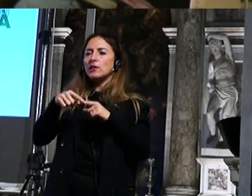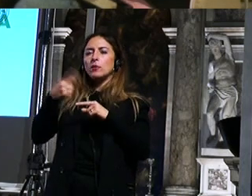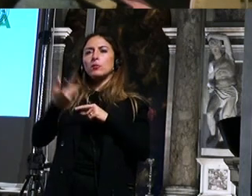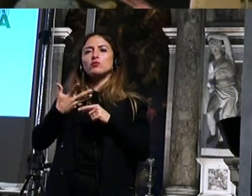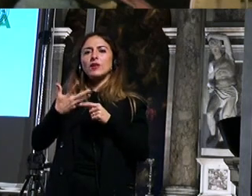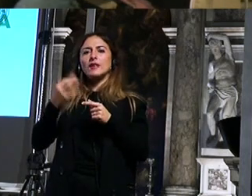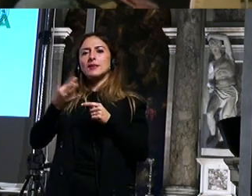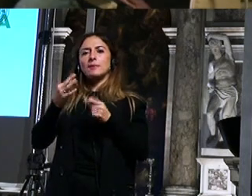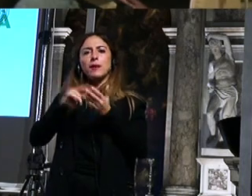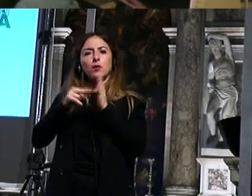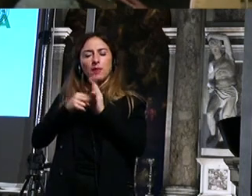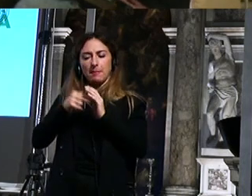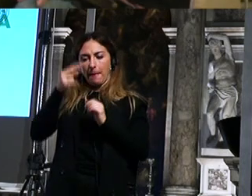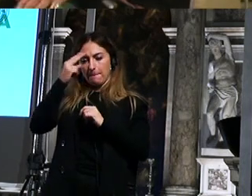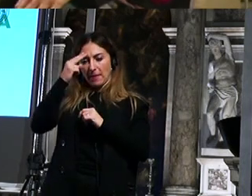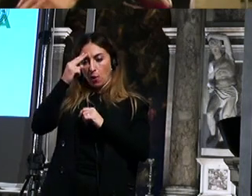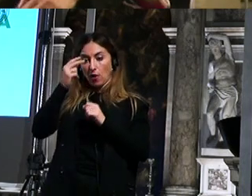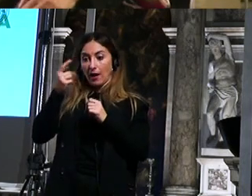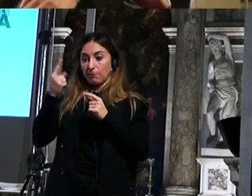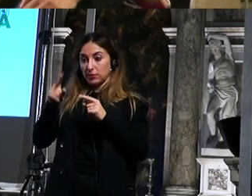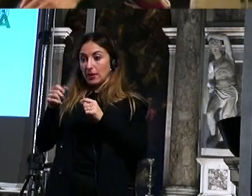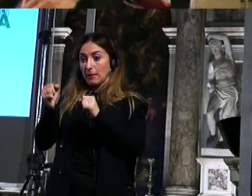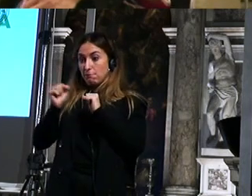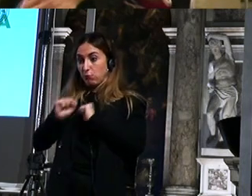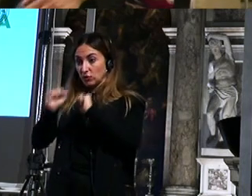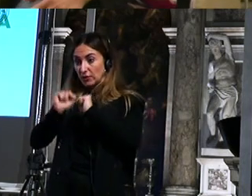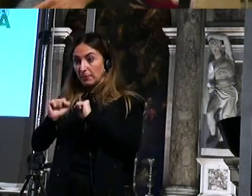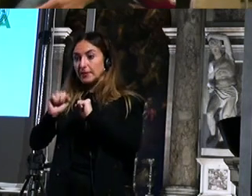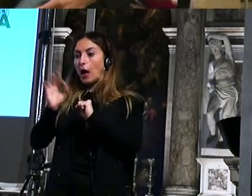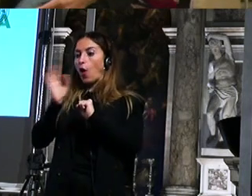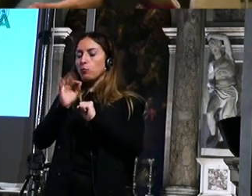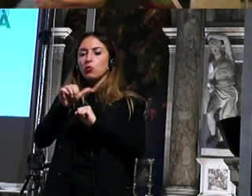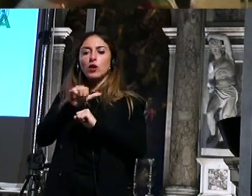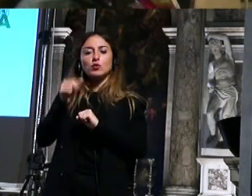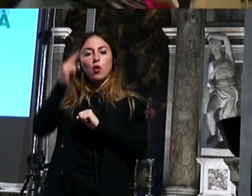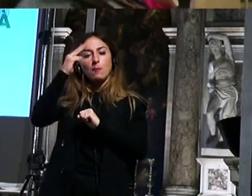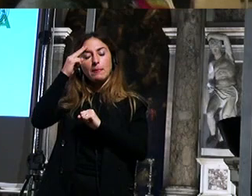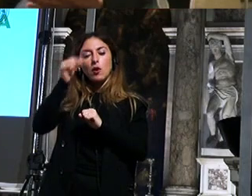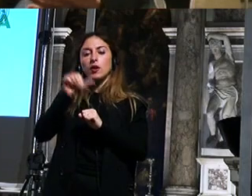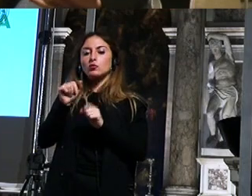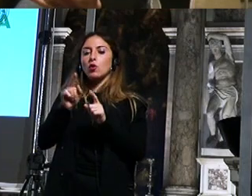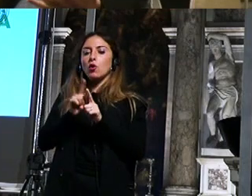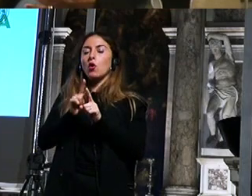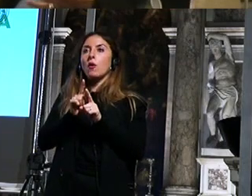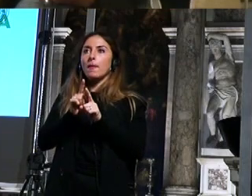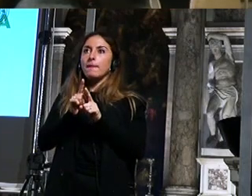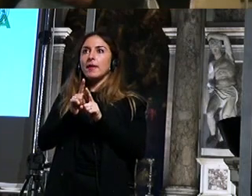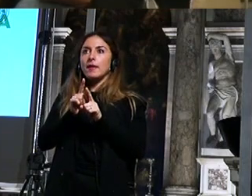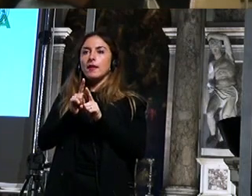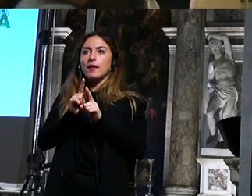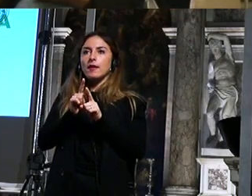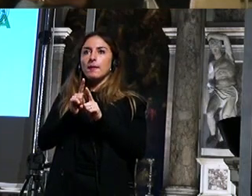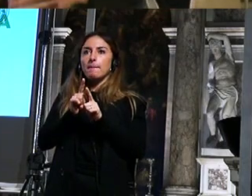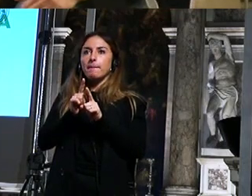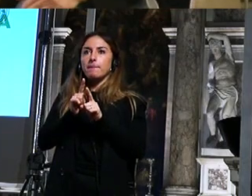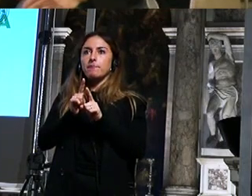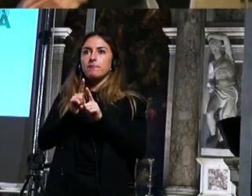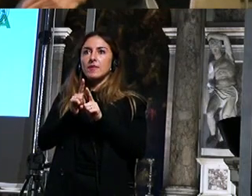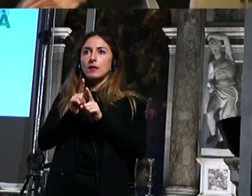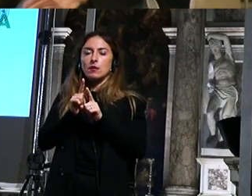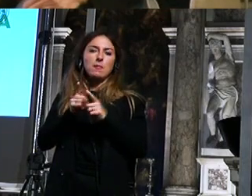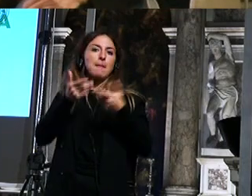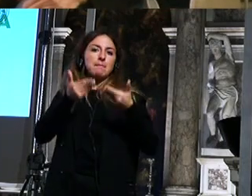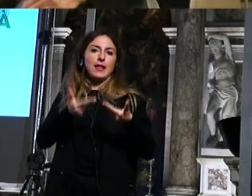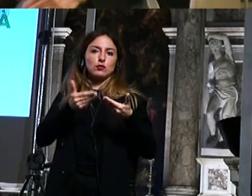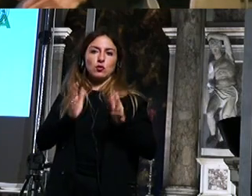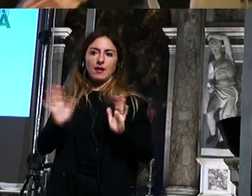di decidere se la memoria è una possibilità o invece è solamente un burden, è solamente un